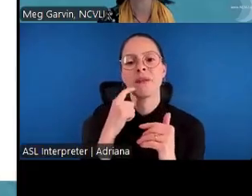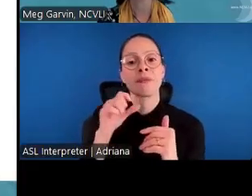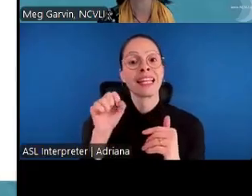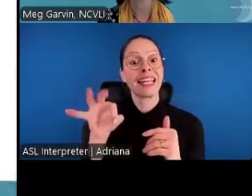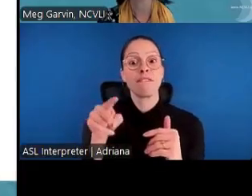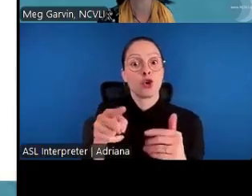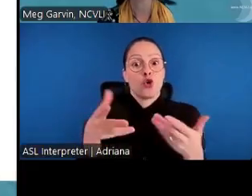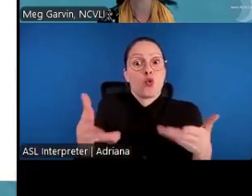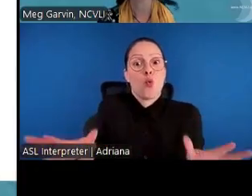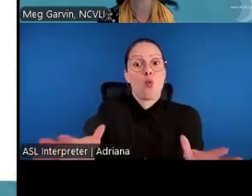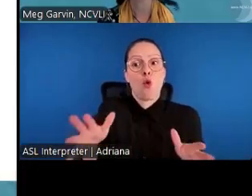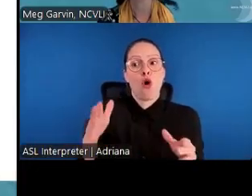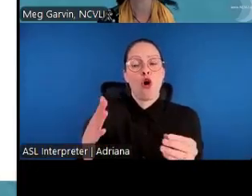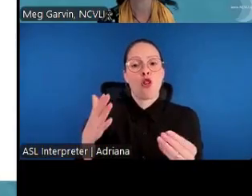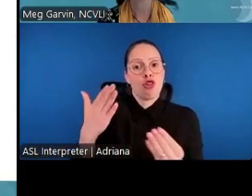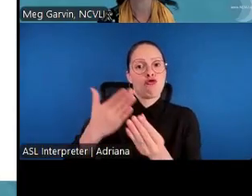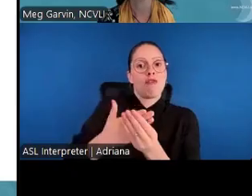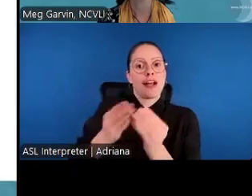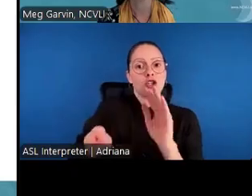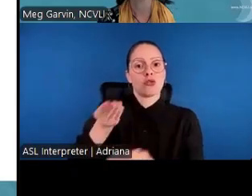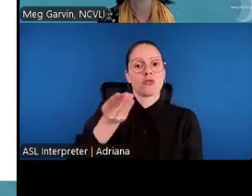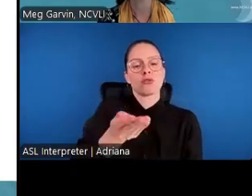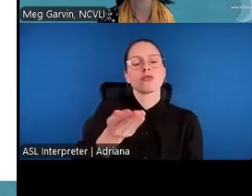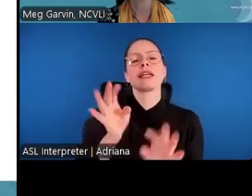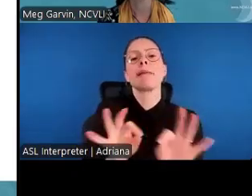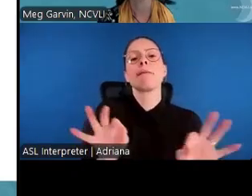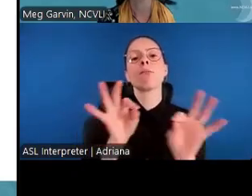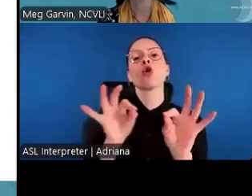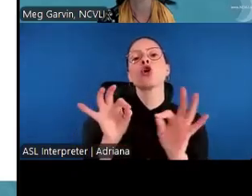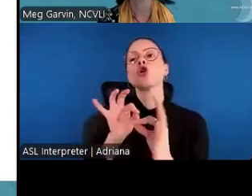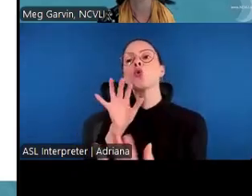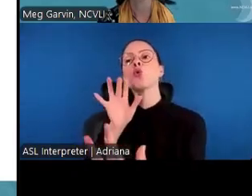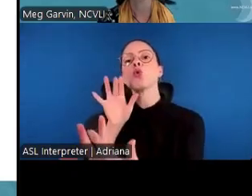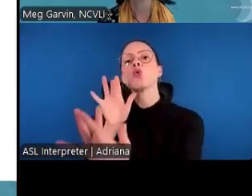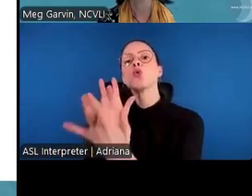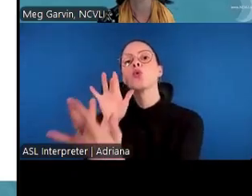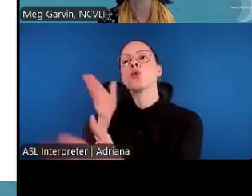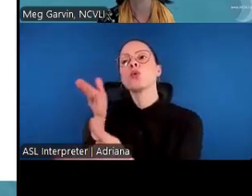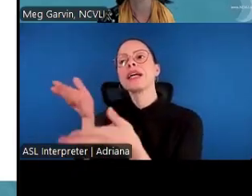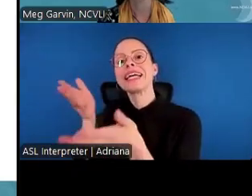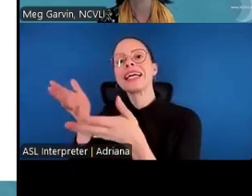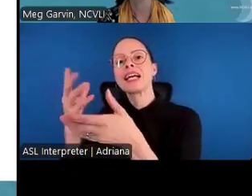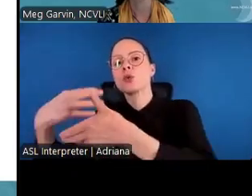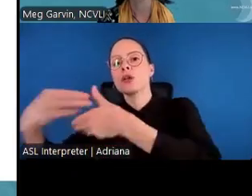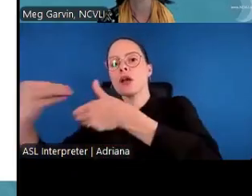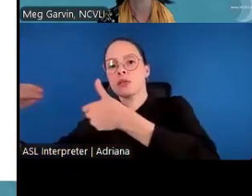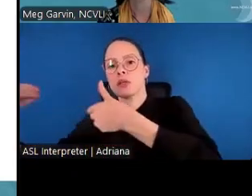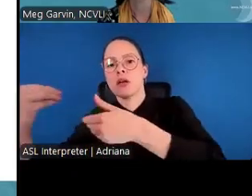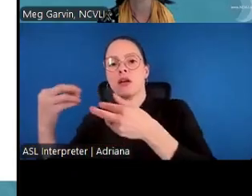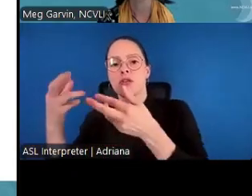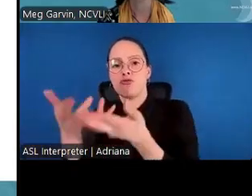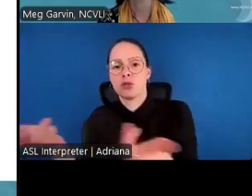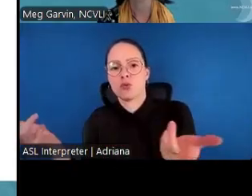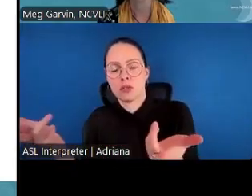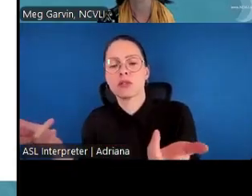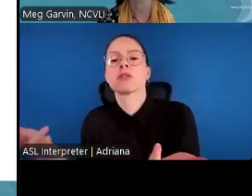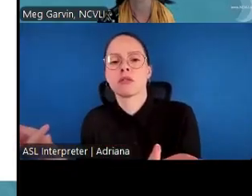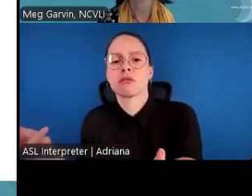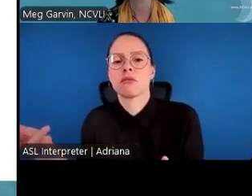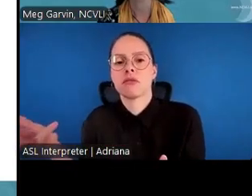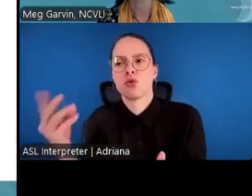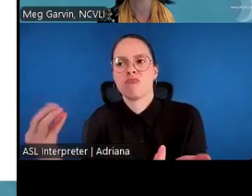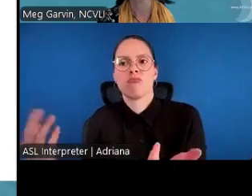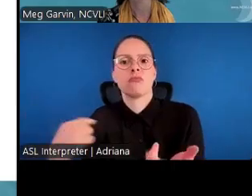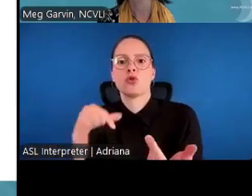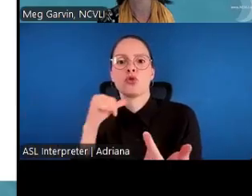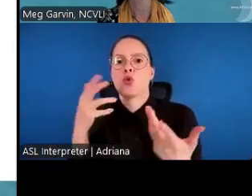it's important for you to also engage with the receiving subpoena entity so that they understand that you do not want those records turned over. And then